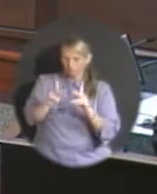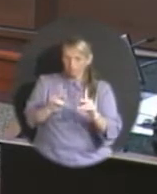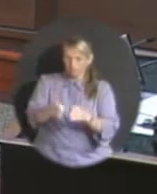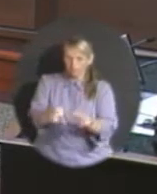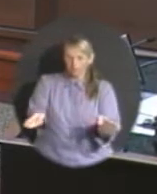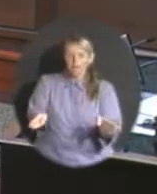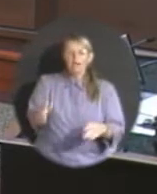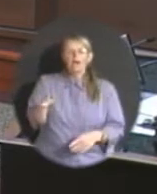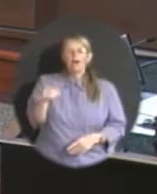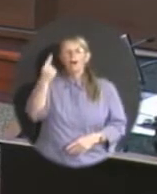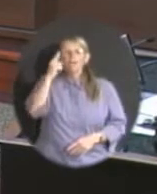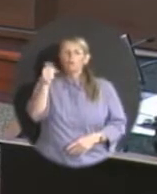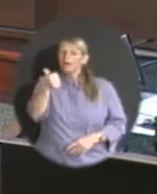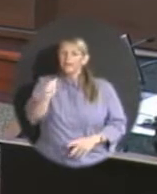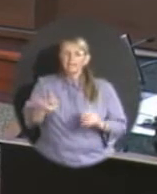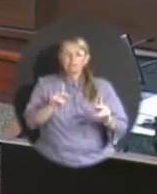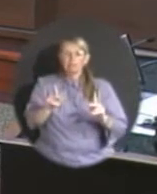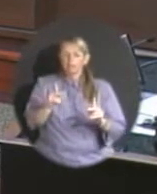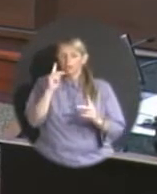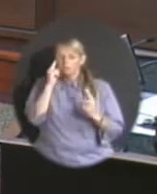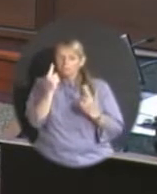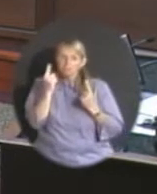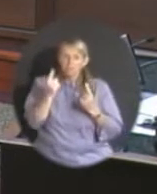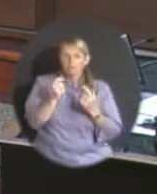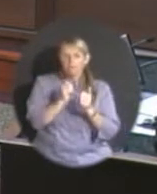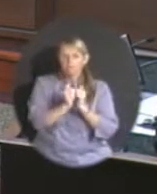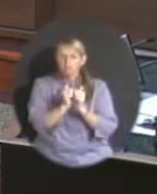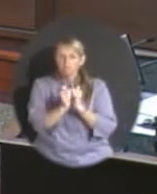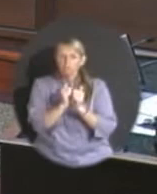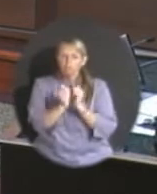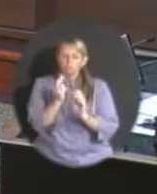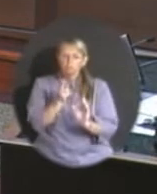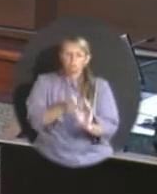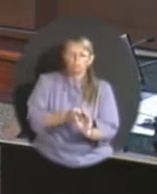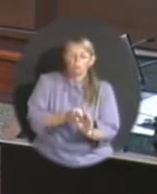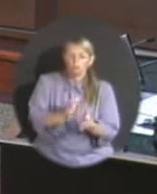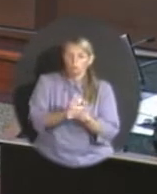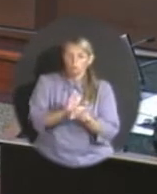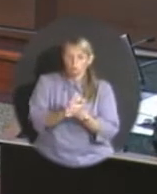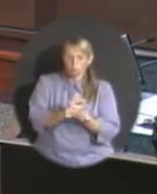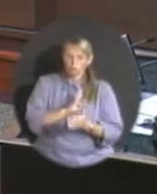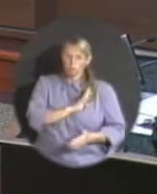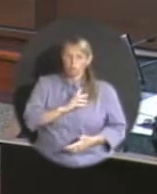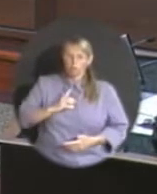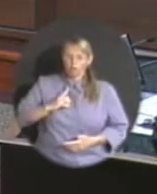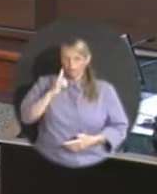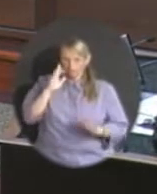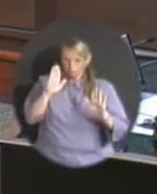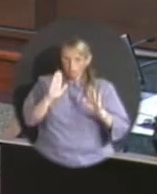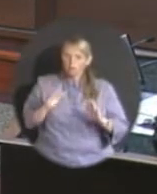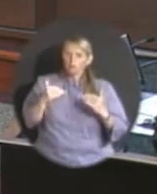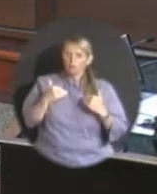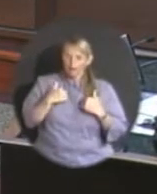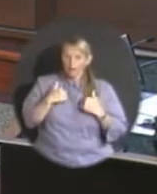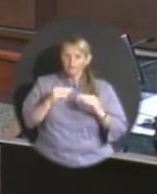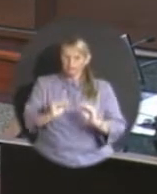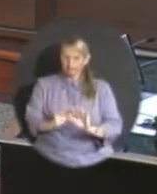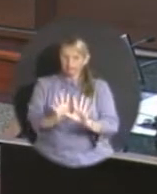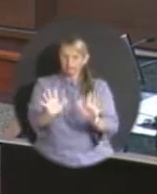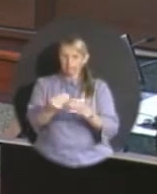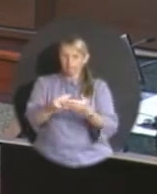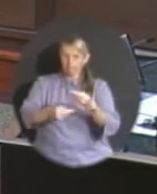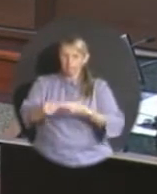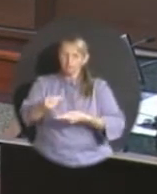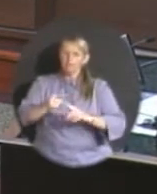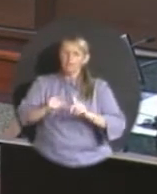for school board, which is wonderful to have people that want to run to have a transparent budget, but do we set how budgets are created for